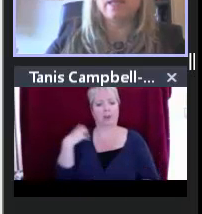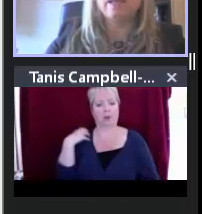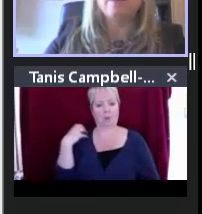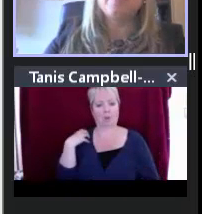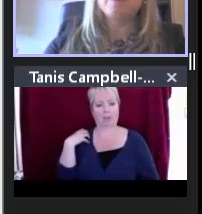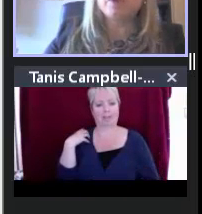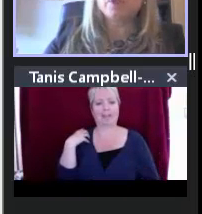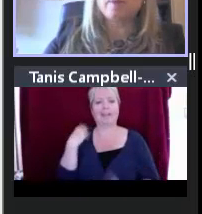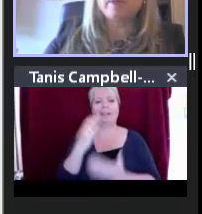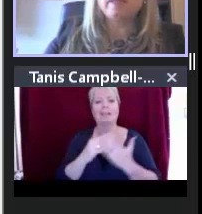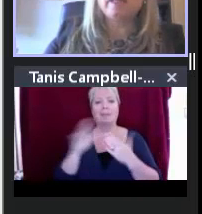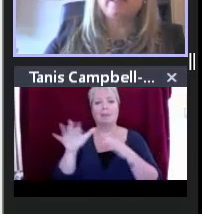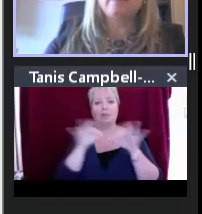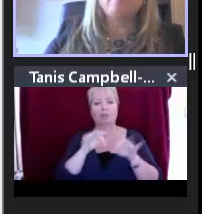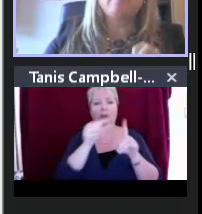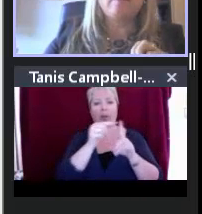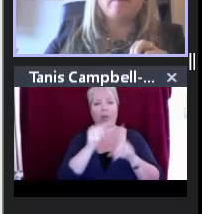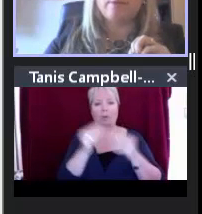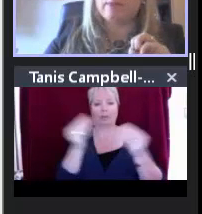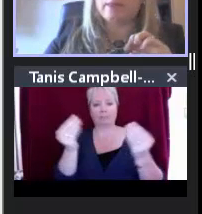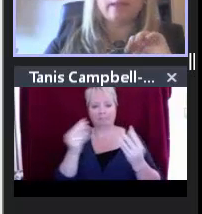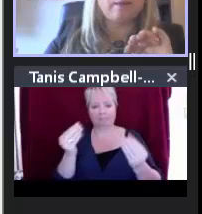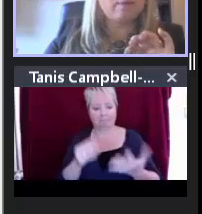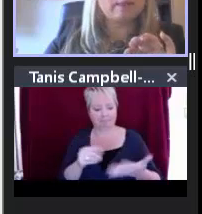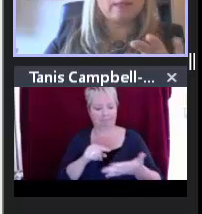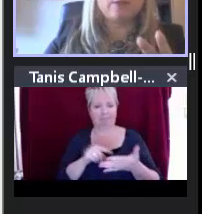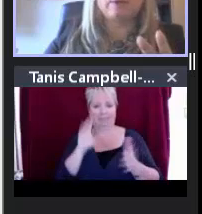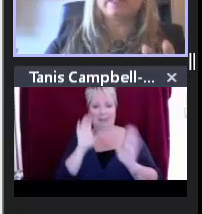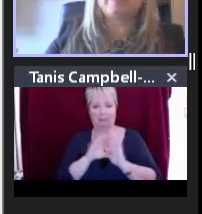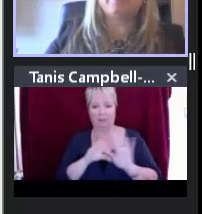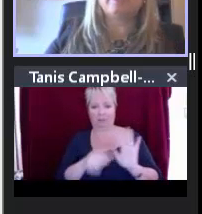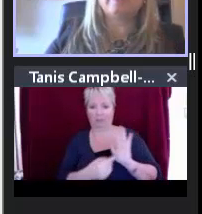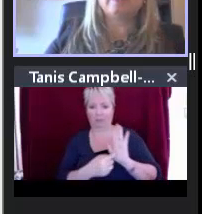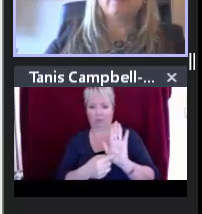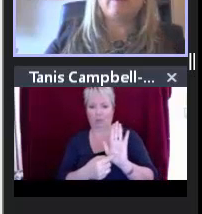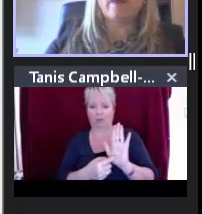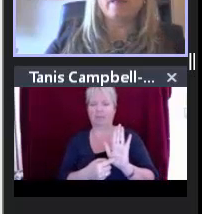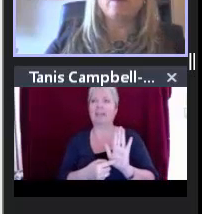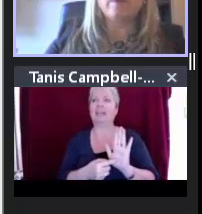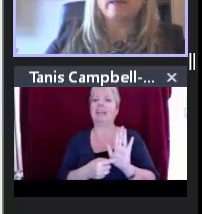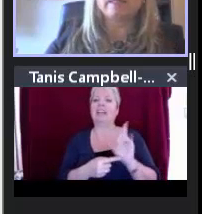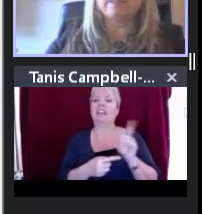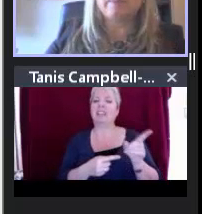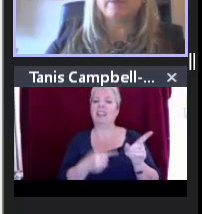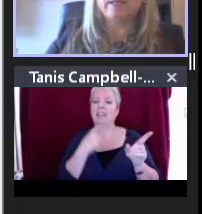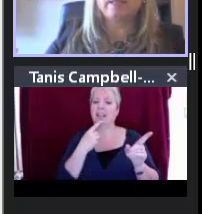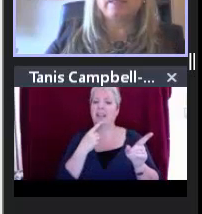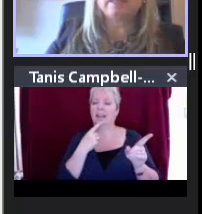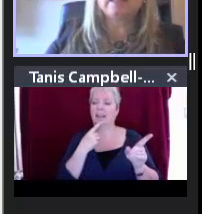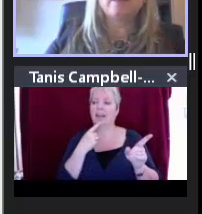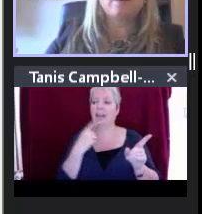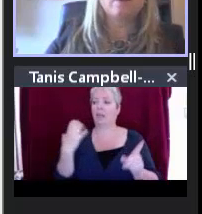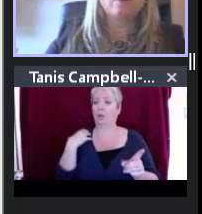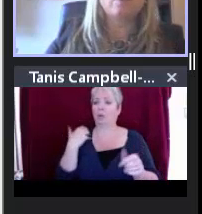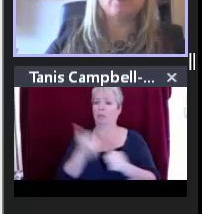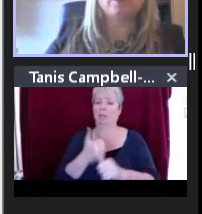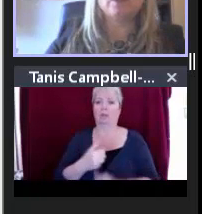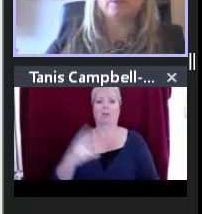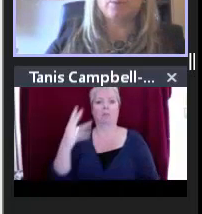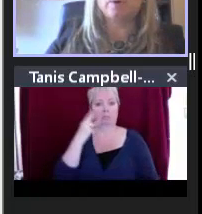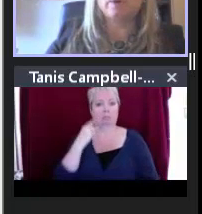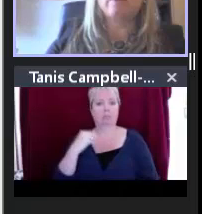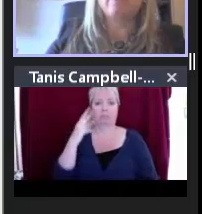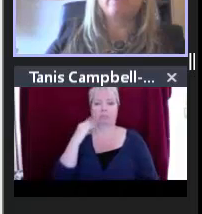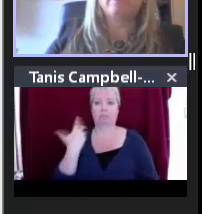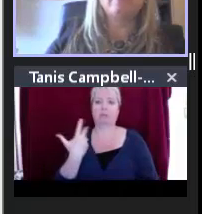reflected. Predominantly, they say their experience, so they value that experience. Our coaches